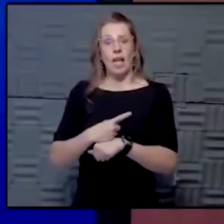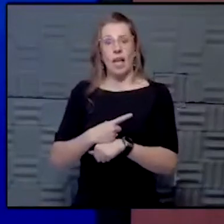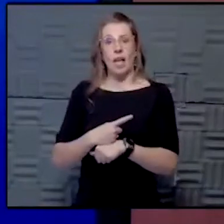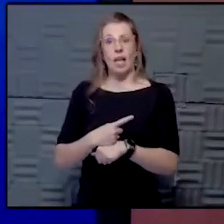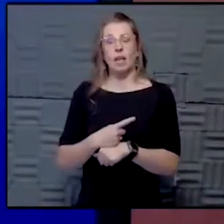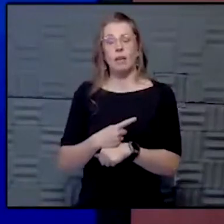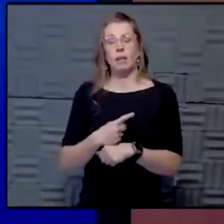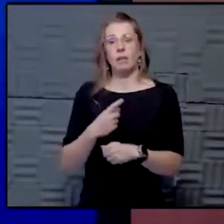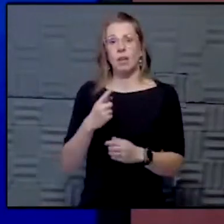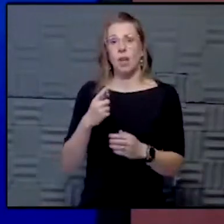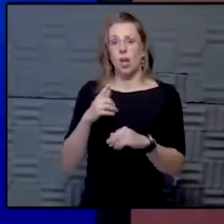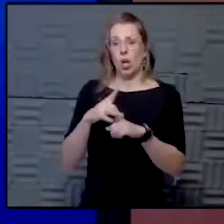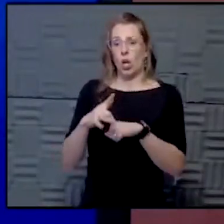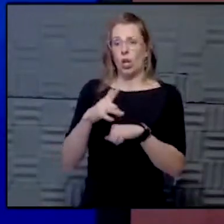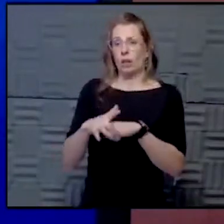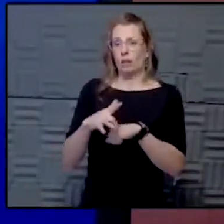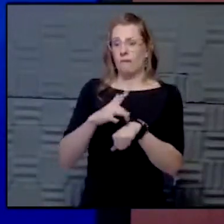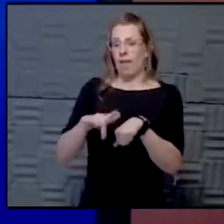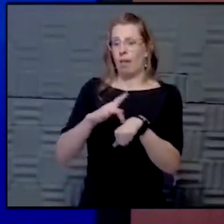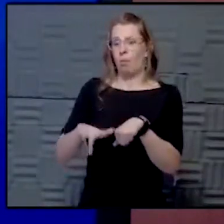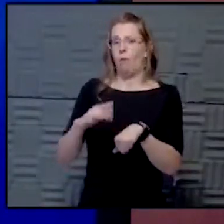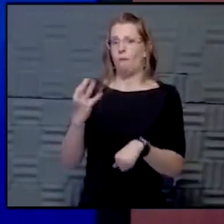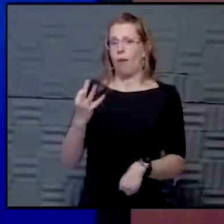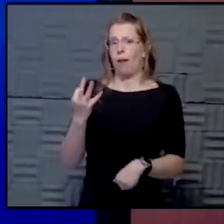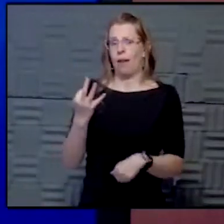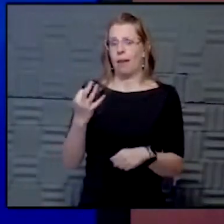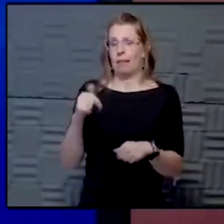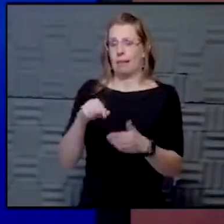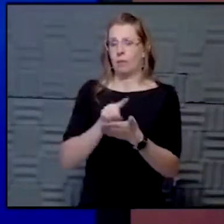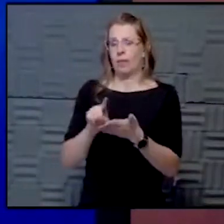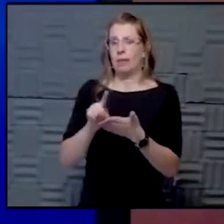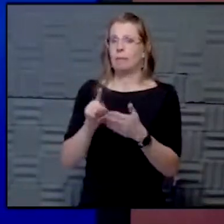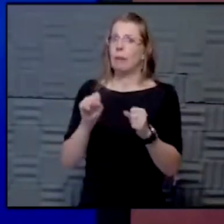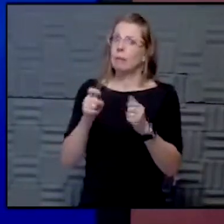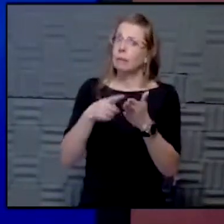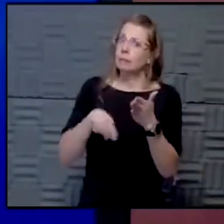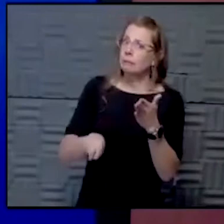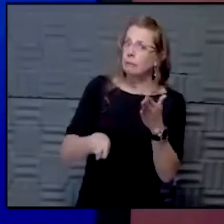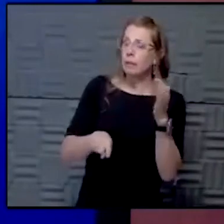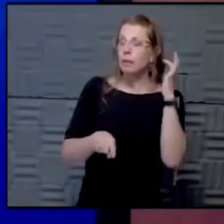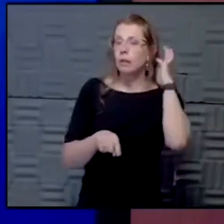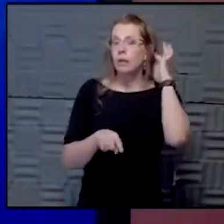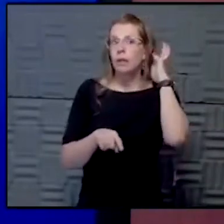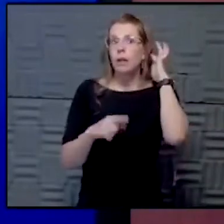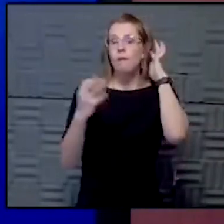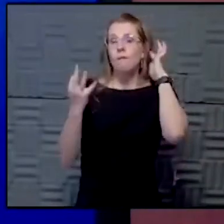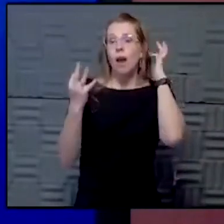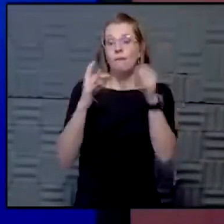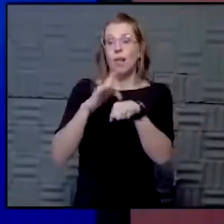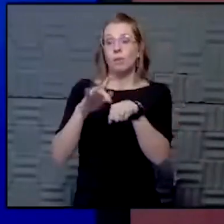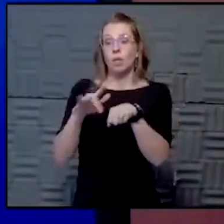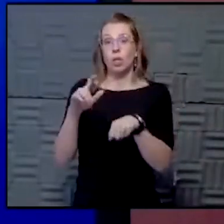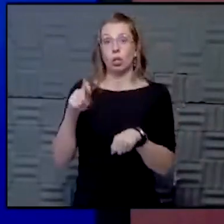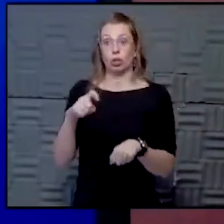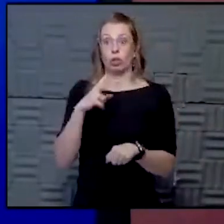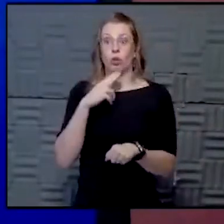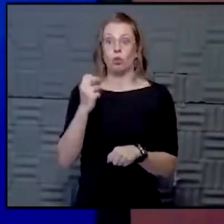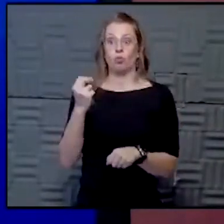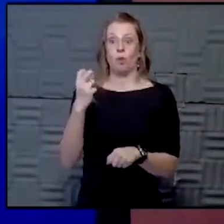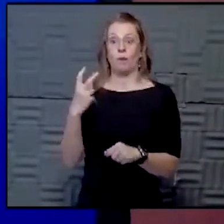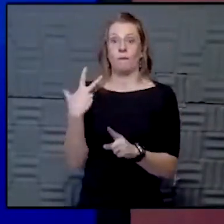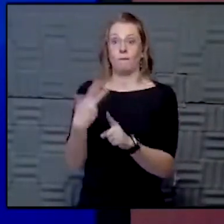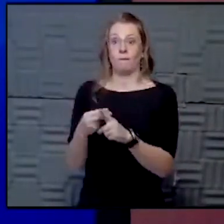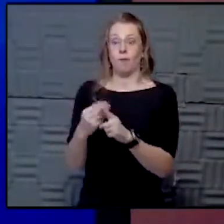Friday this week, but probably next week. And so the question of, well, if Friday is available, should my 12-year-old get a